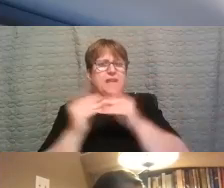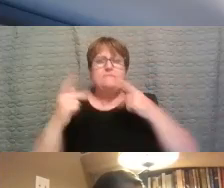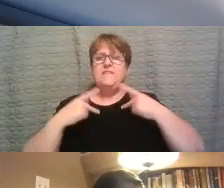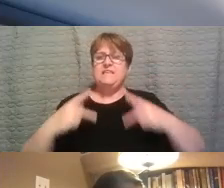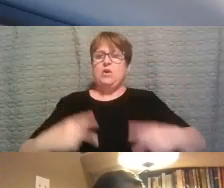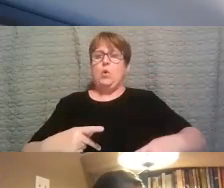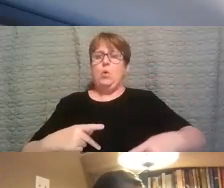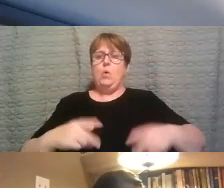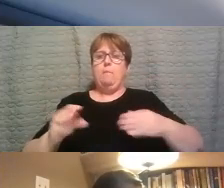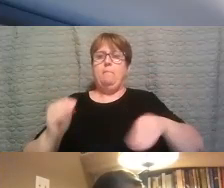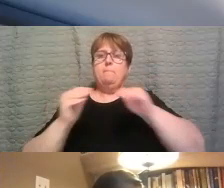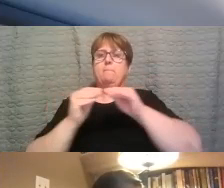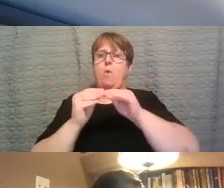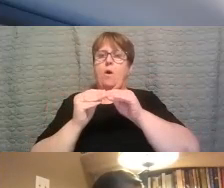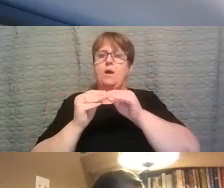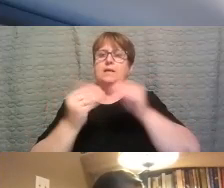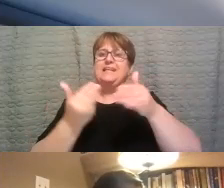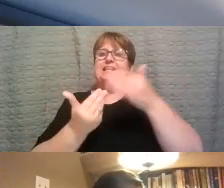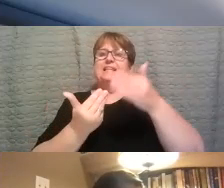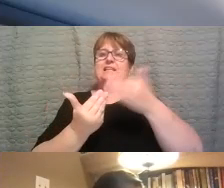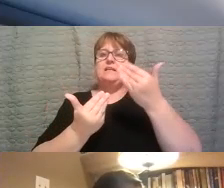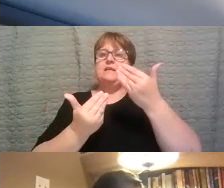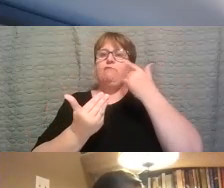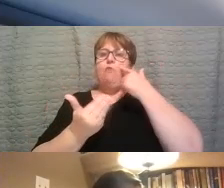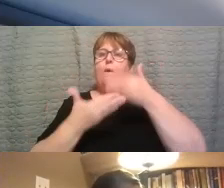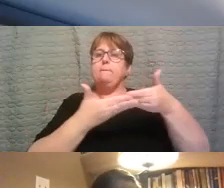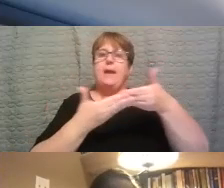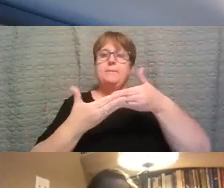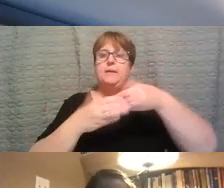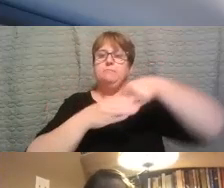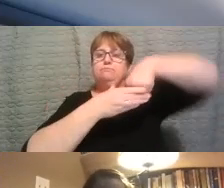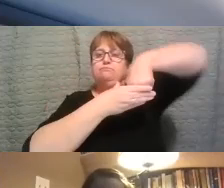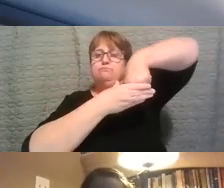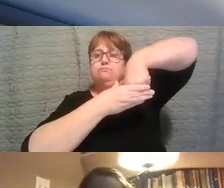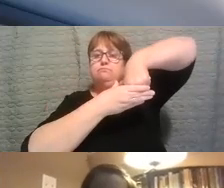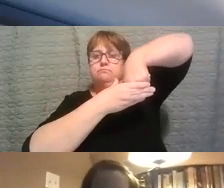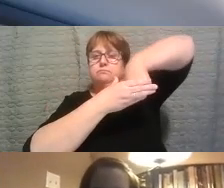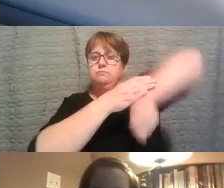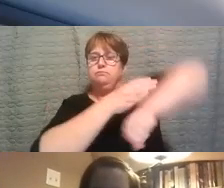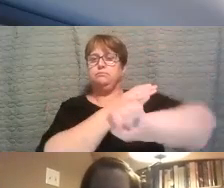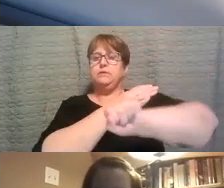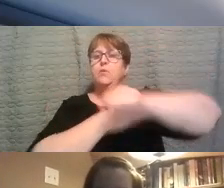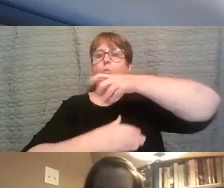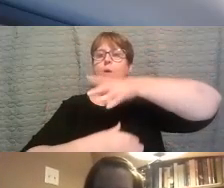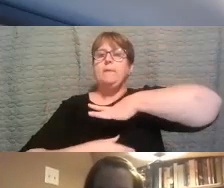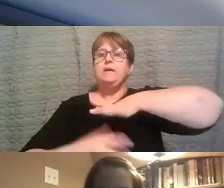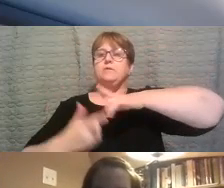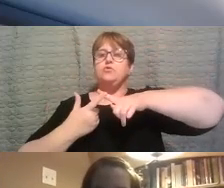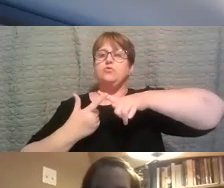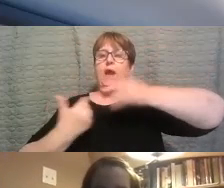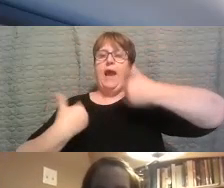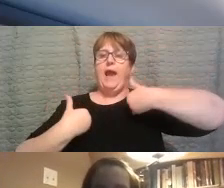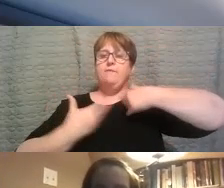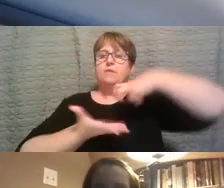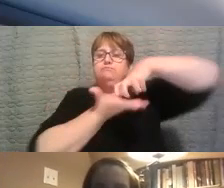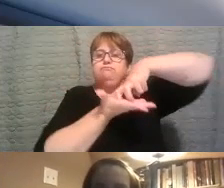physically, it's more convenient for the baby and women to deliver a baby